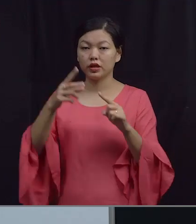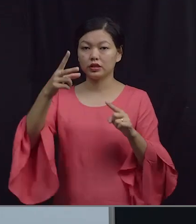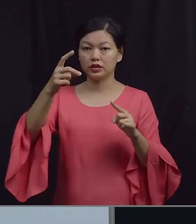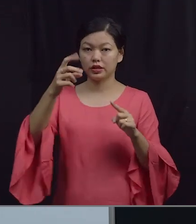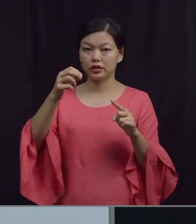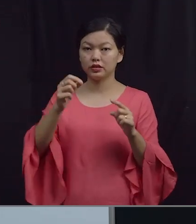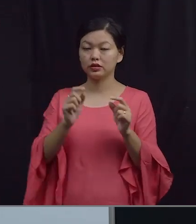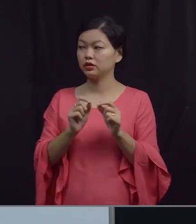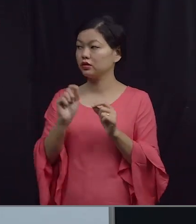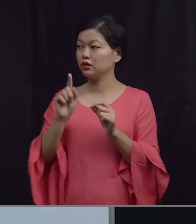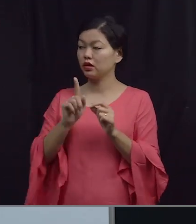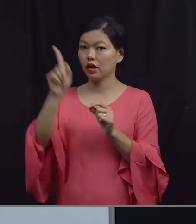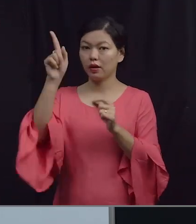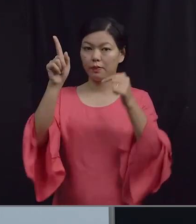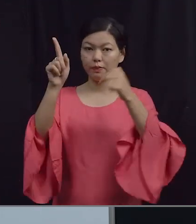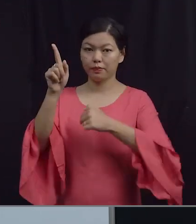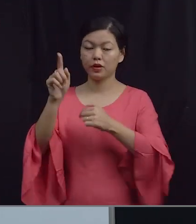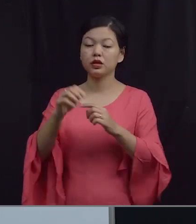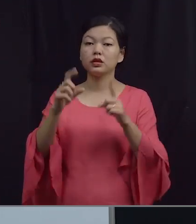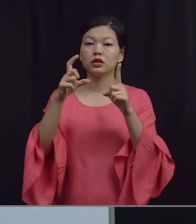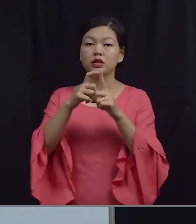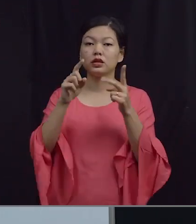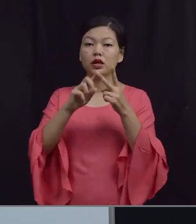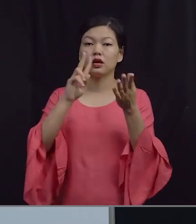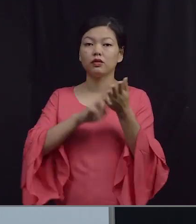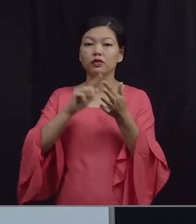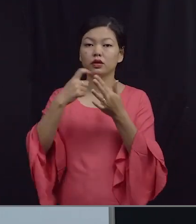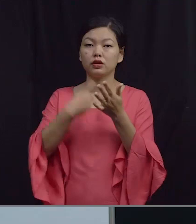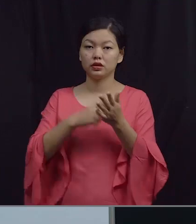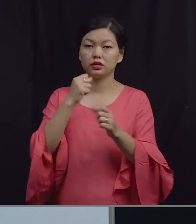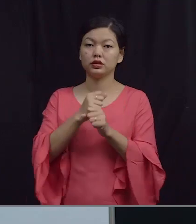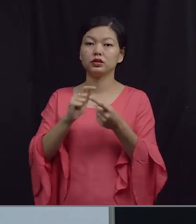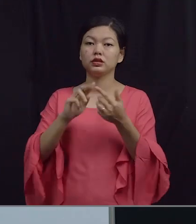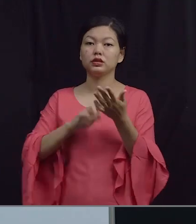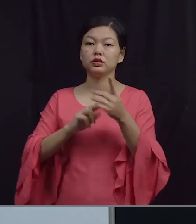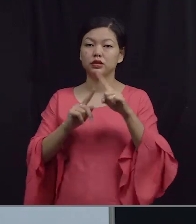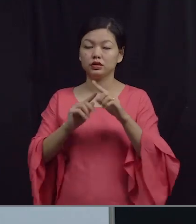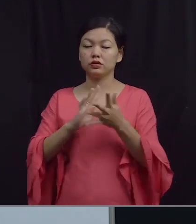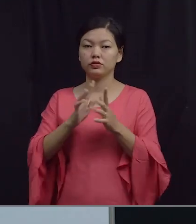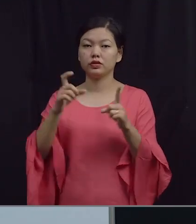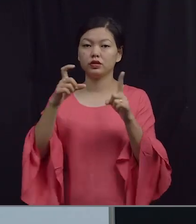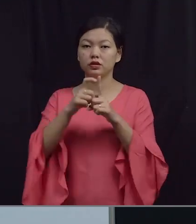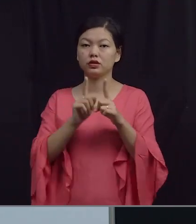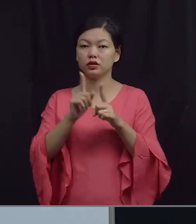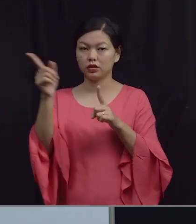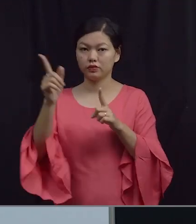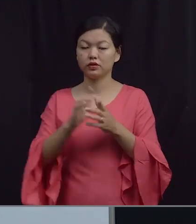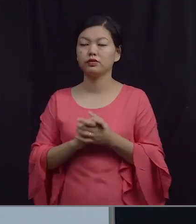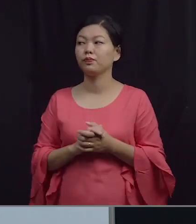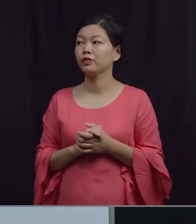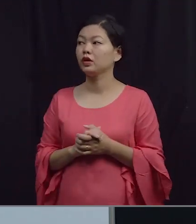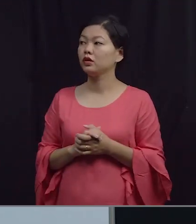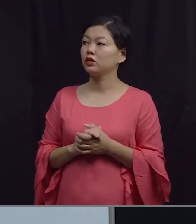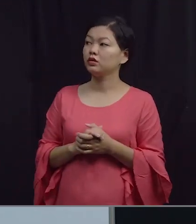a concave lens. So this is a concave lens. Okay, so this is the principal